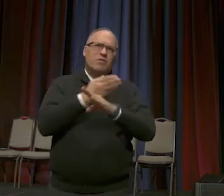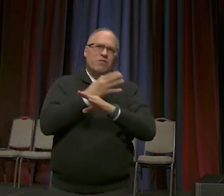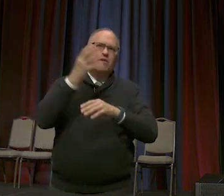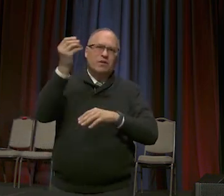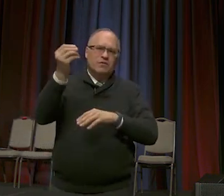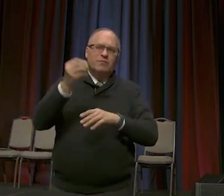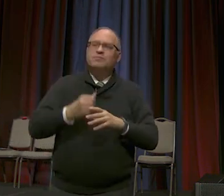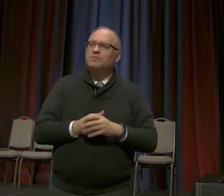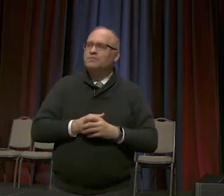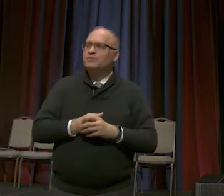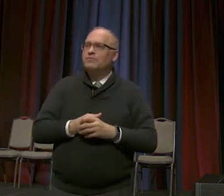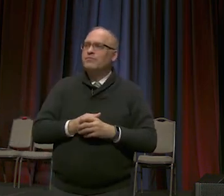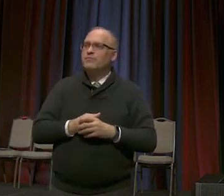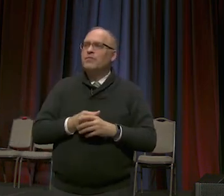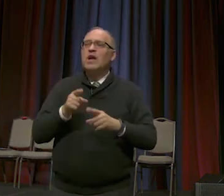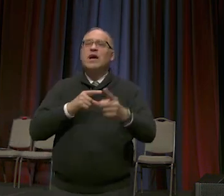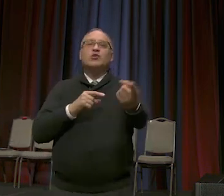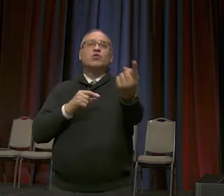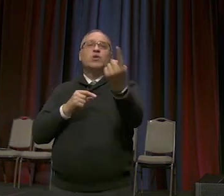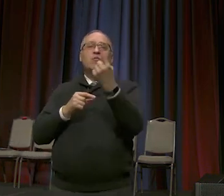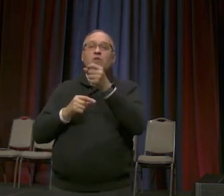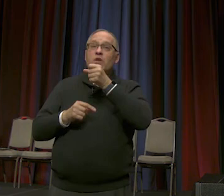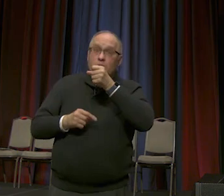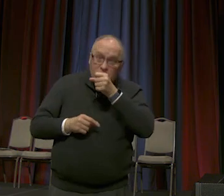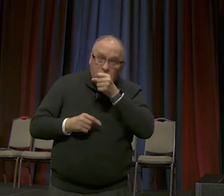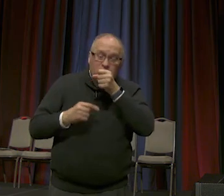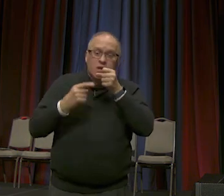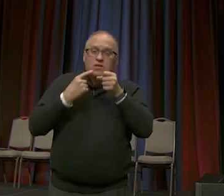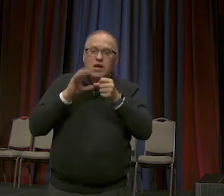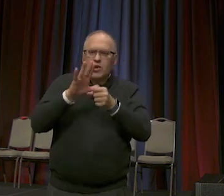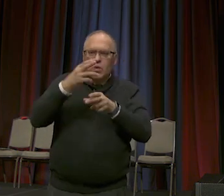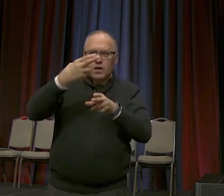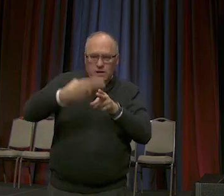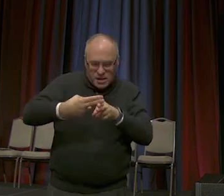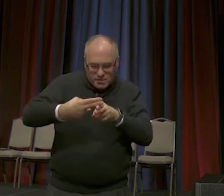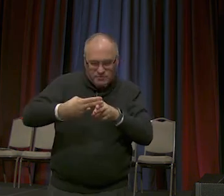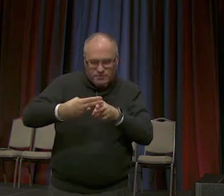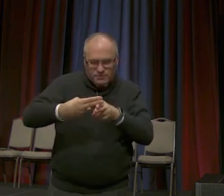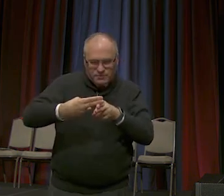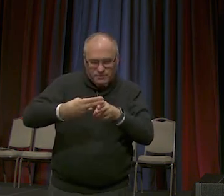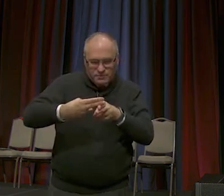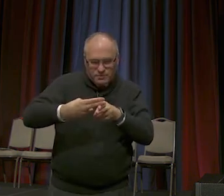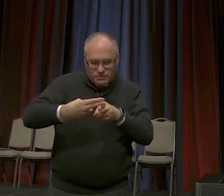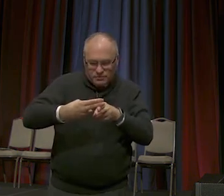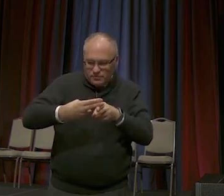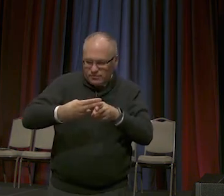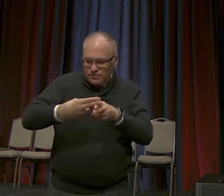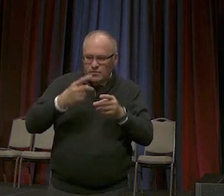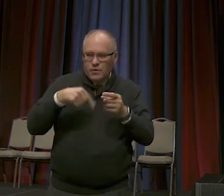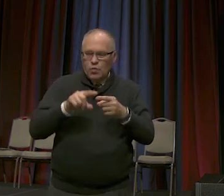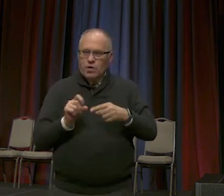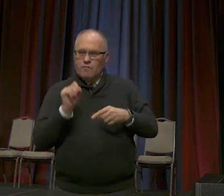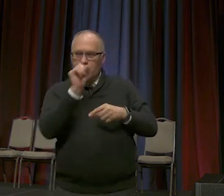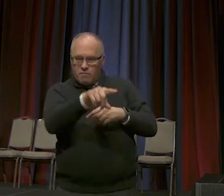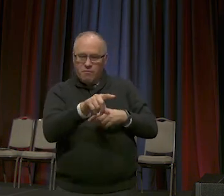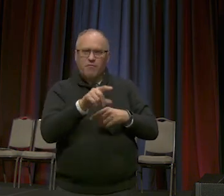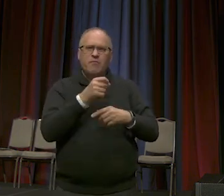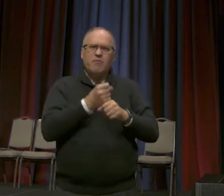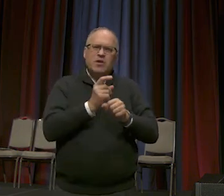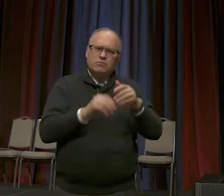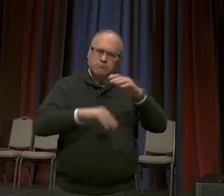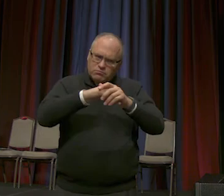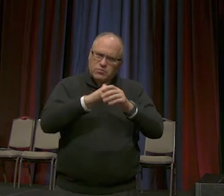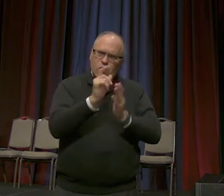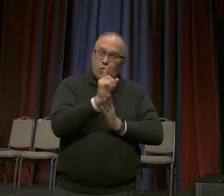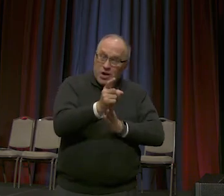I do want to remind you, as you're coming up for the microphone, to please identify yourself when you ask a question, and please be sure to keep it to a